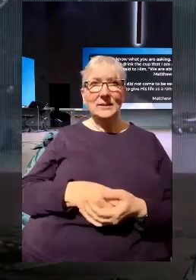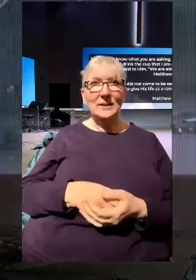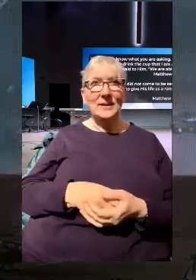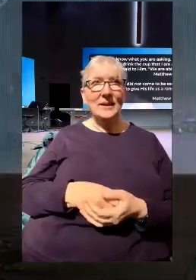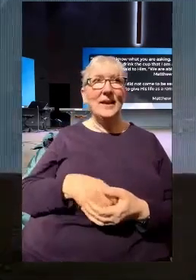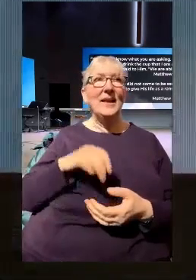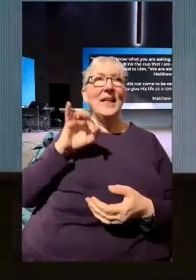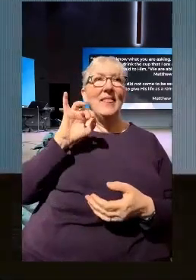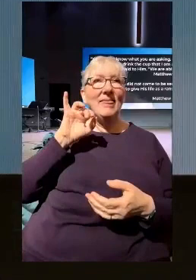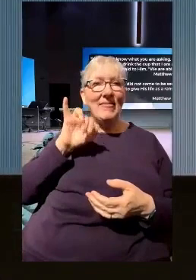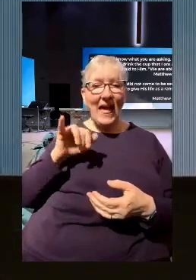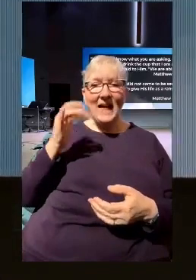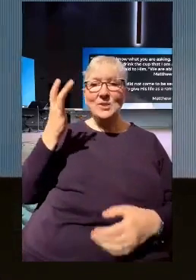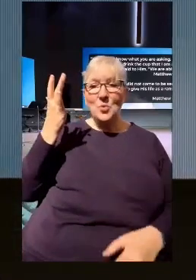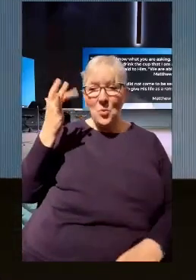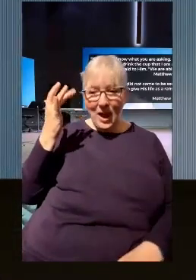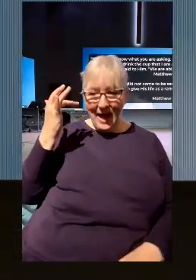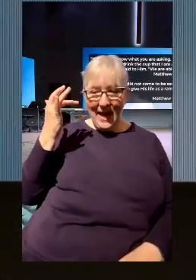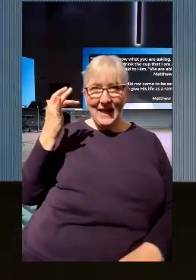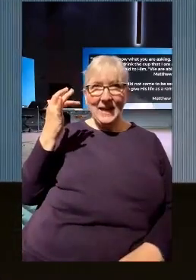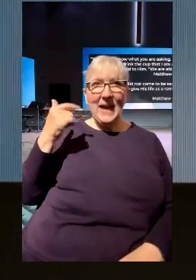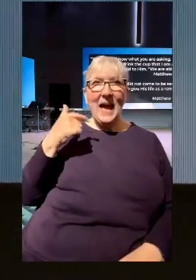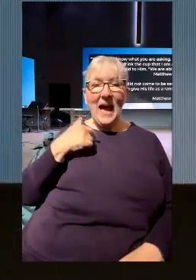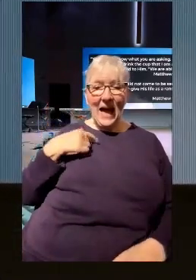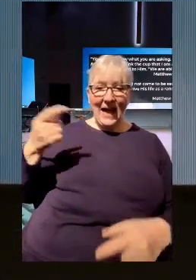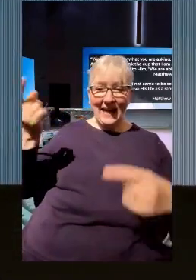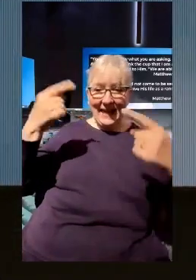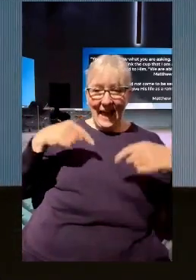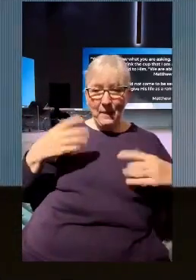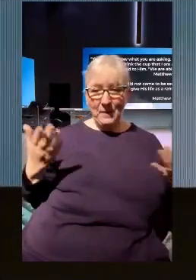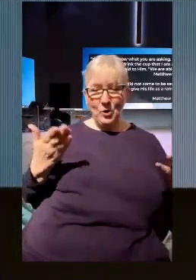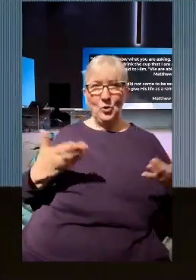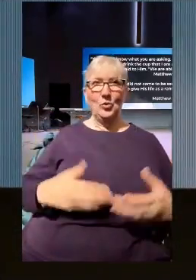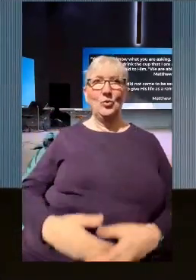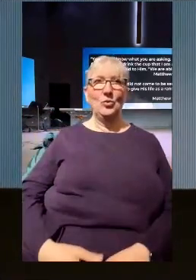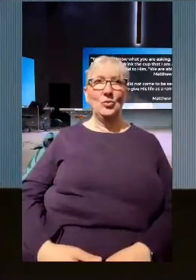is why I've come to drink it.